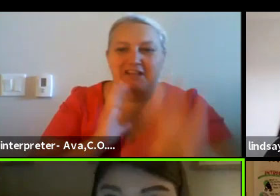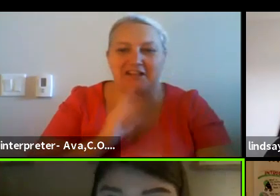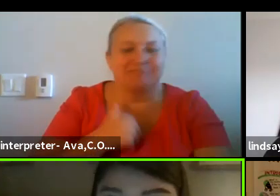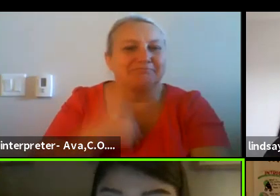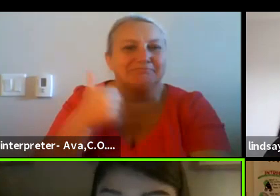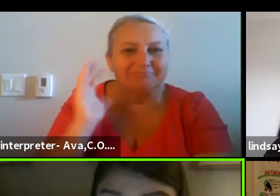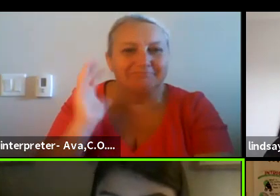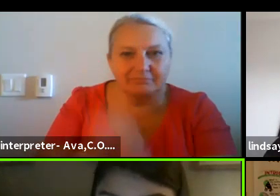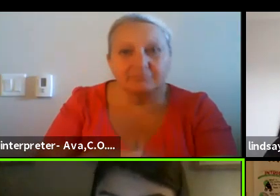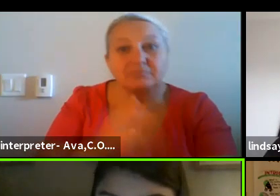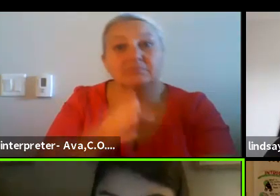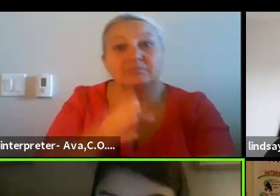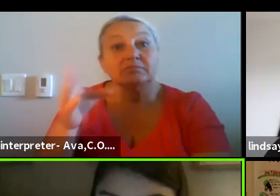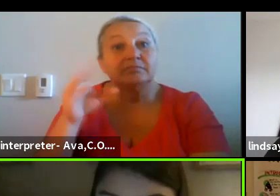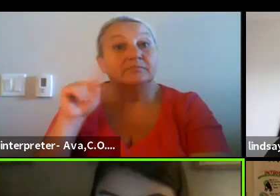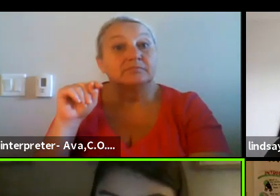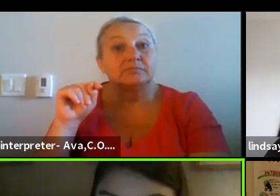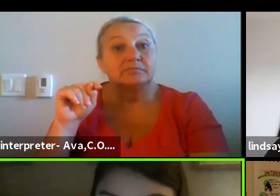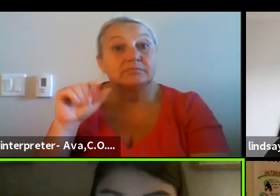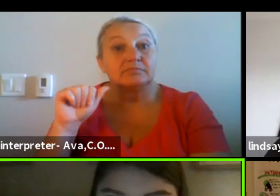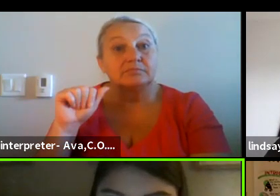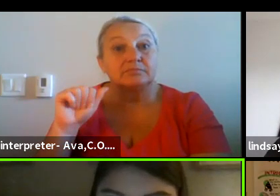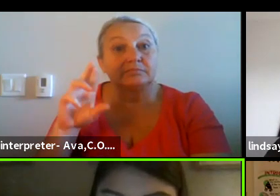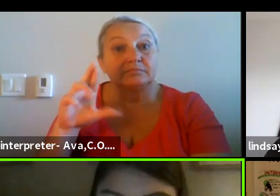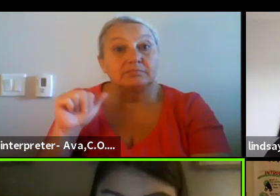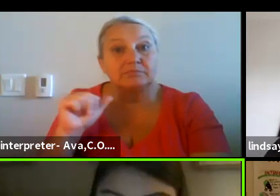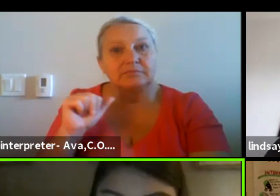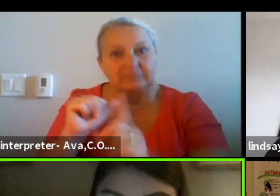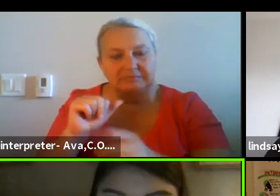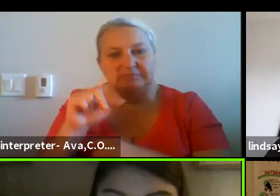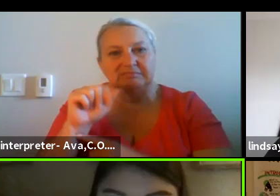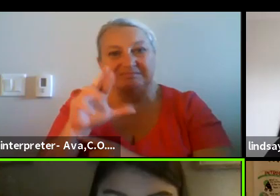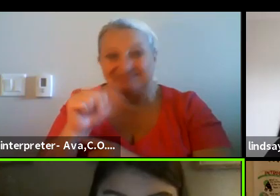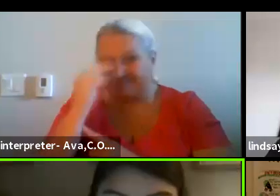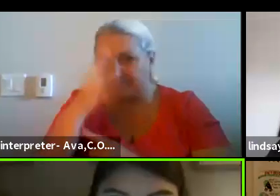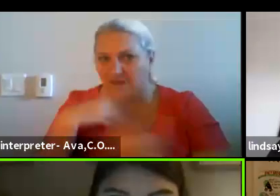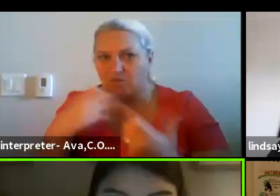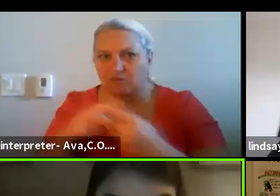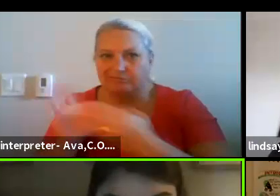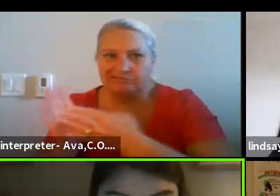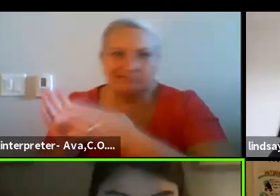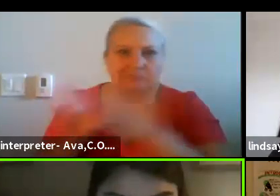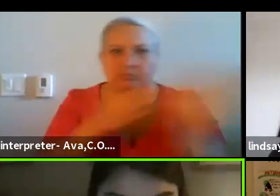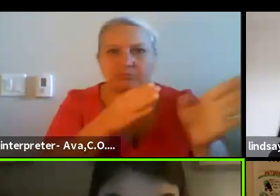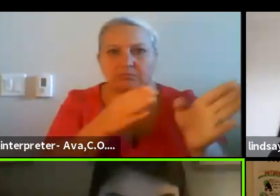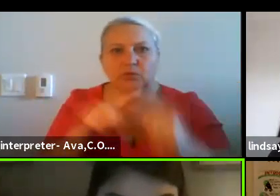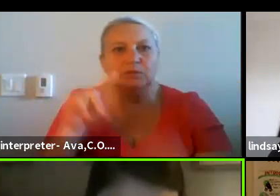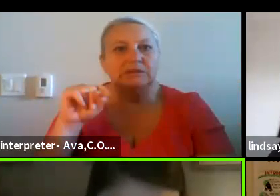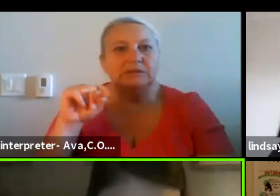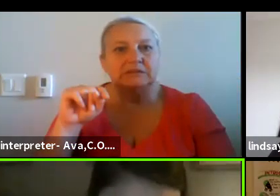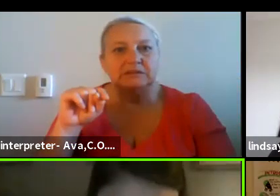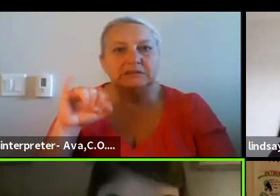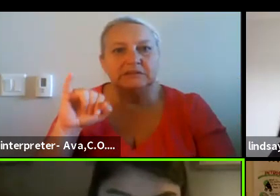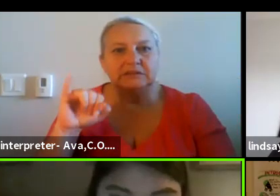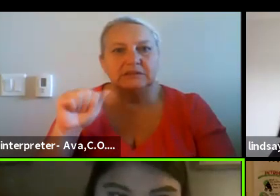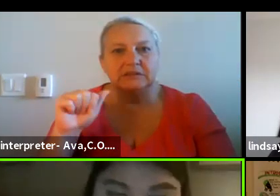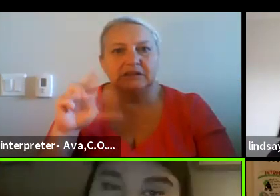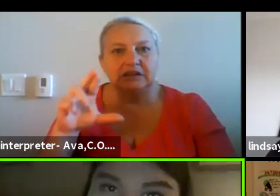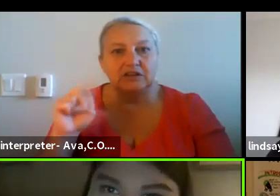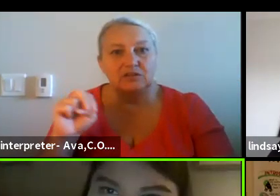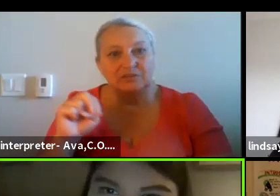So this is Tara. We're going to move to Tiare sharing as you finish up what you're doing. I see what they're